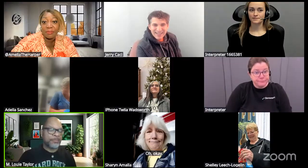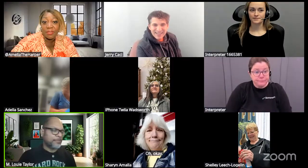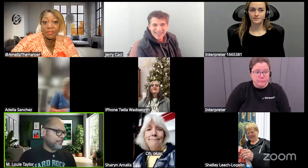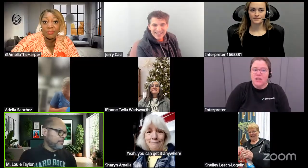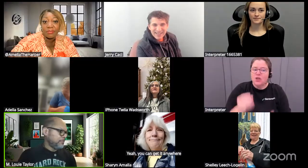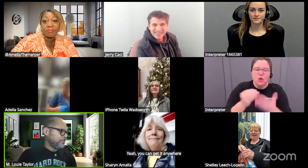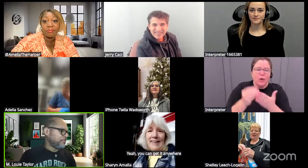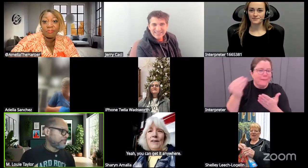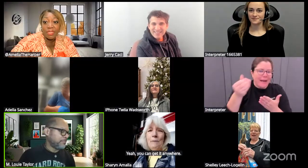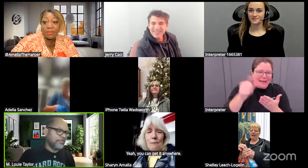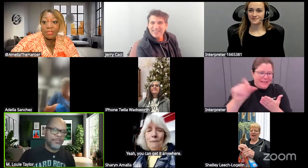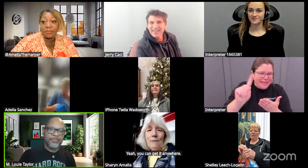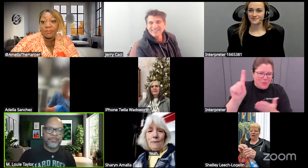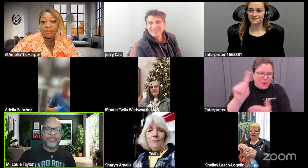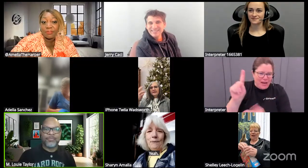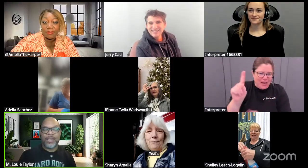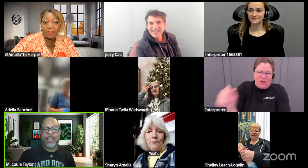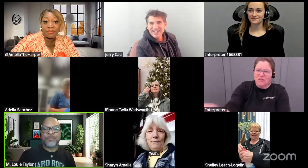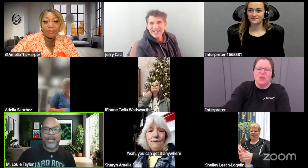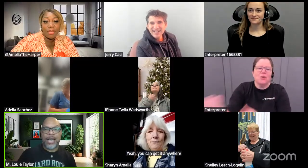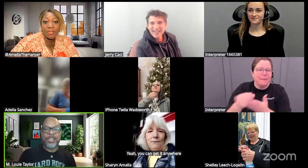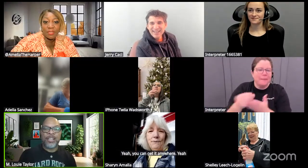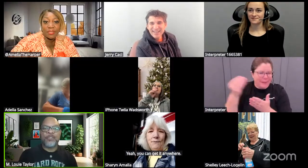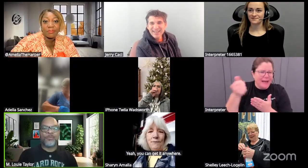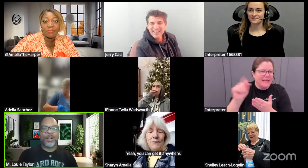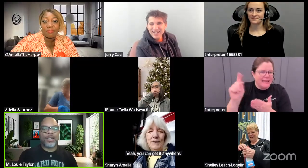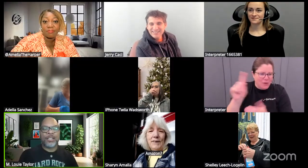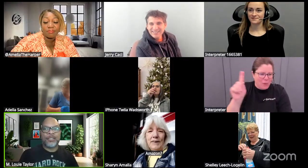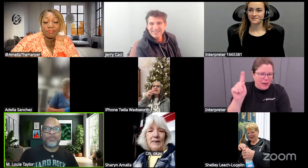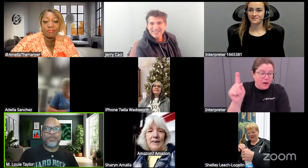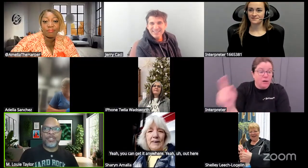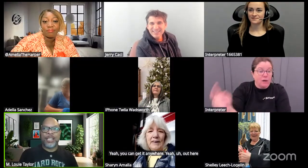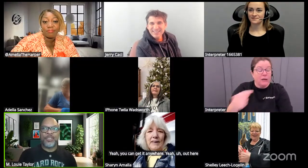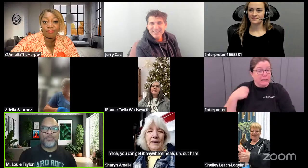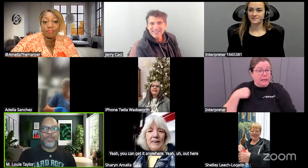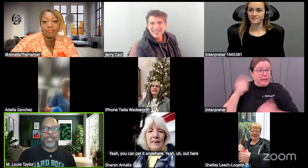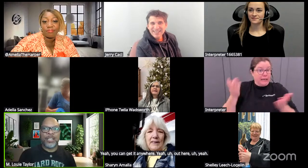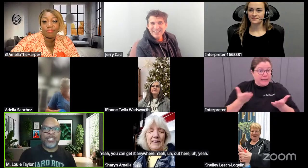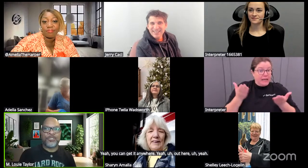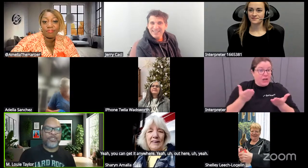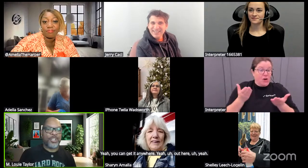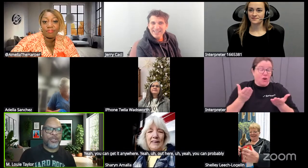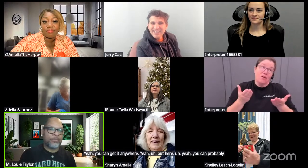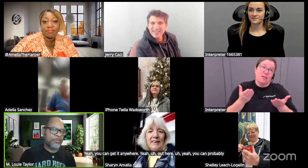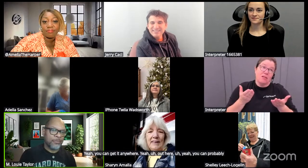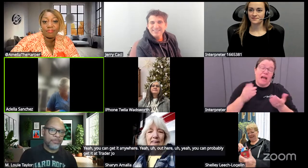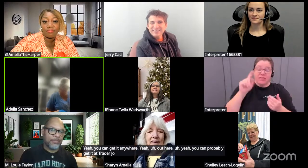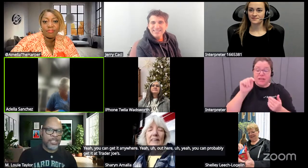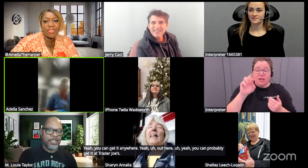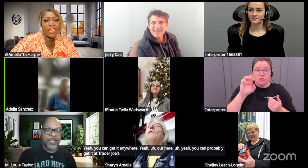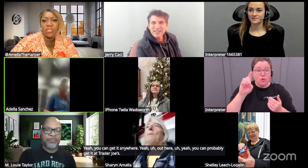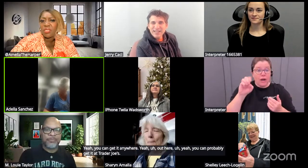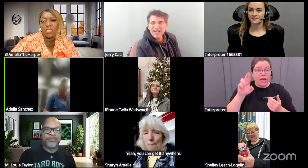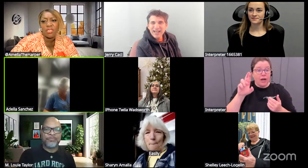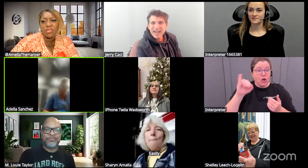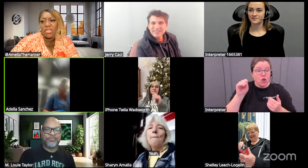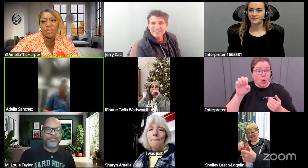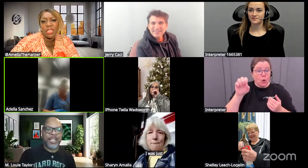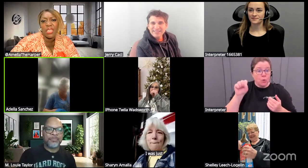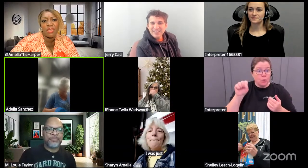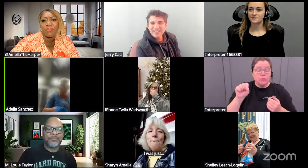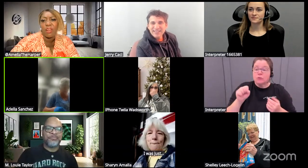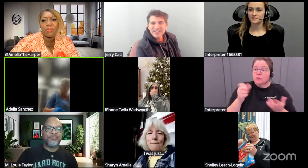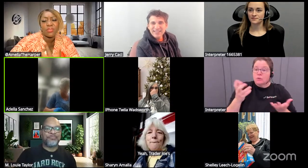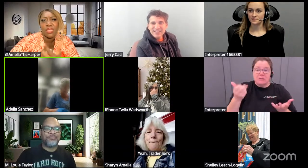anywhere. Yeah, you Yep. can get it anywhere. Yeah, out here, yeah, you can probably get it at Trader Joe's I was just Yeah, easily. Trader Joe's, Amazon,